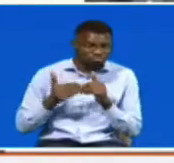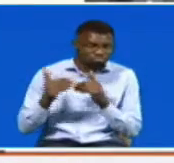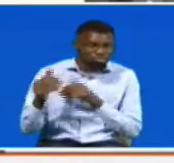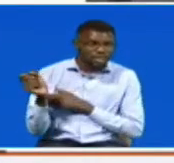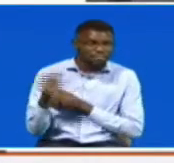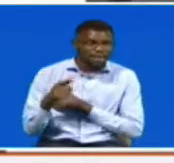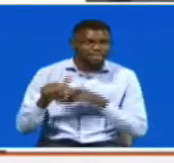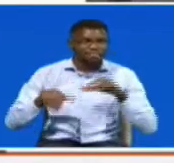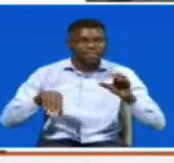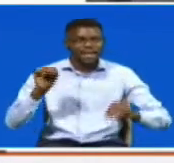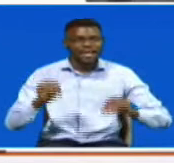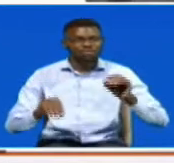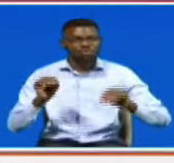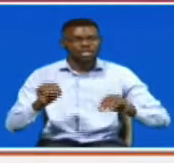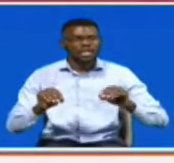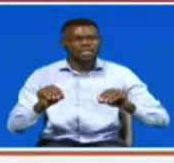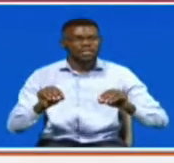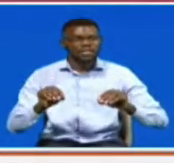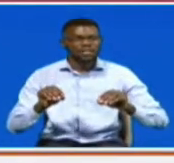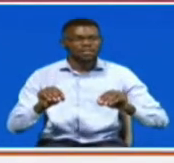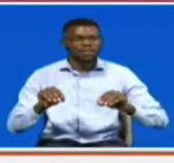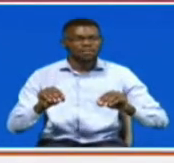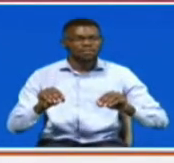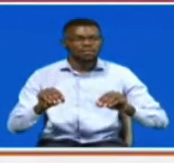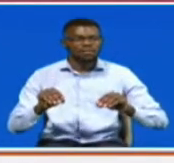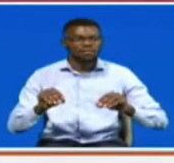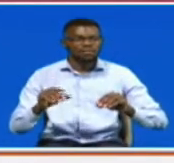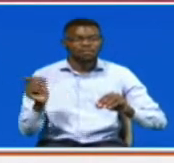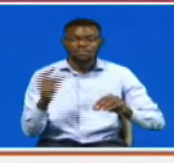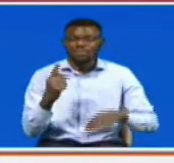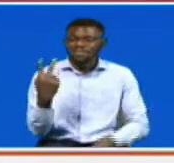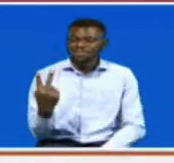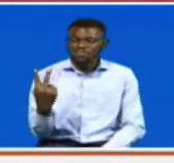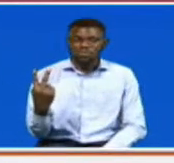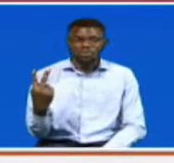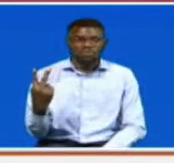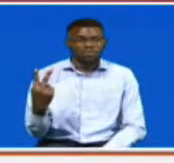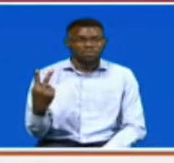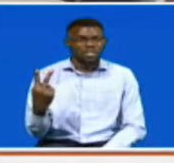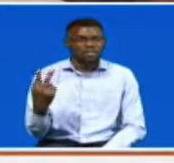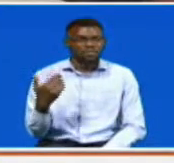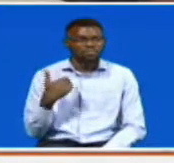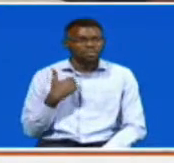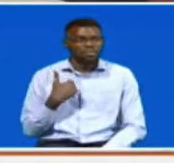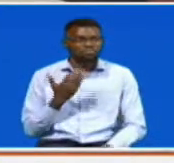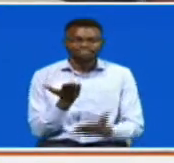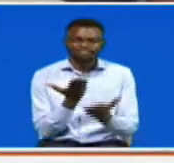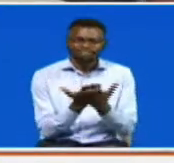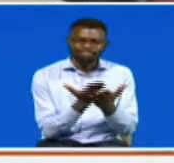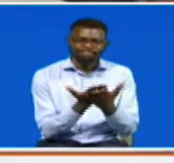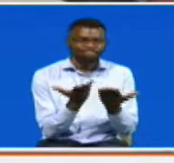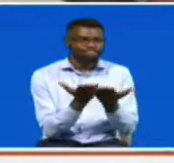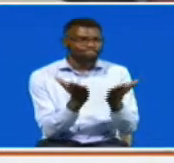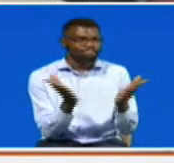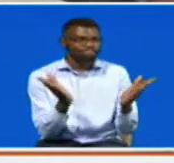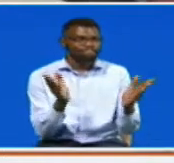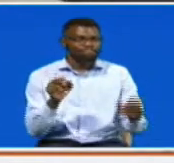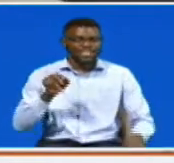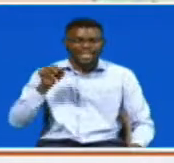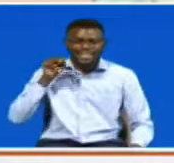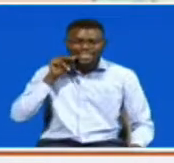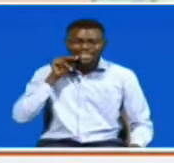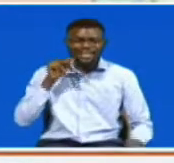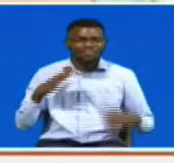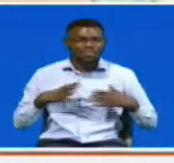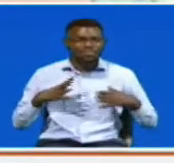next month, which is tomorrow's month in February, we really want to urge Nigerians to stand